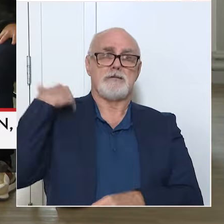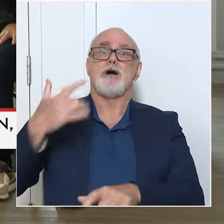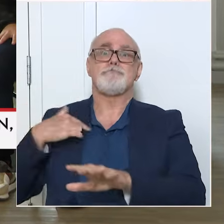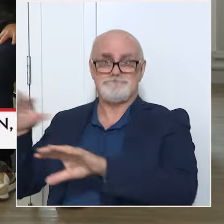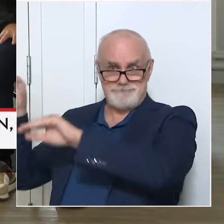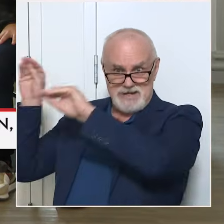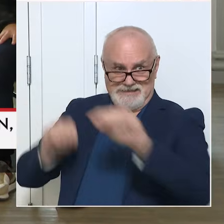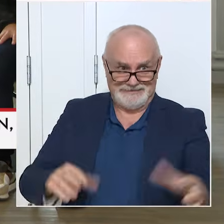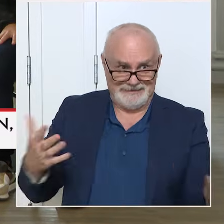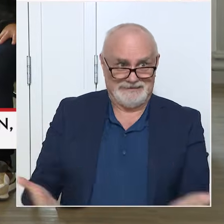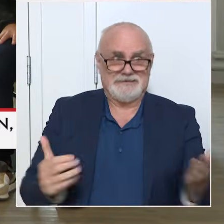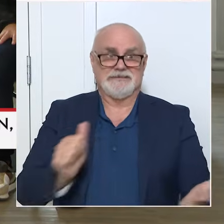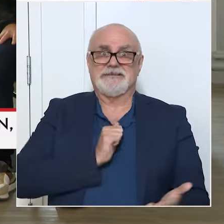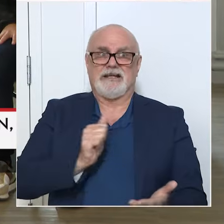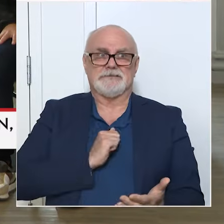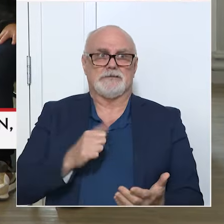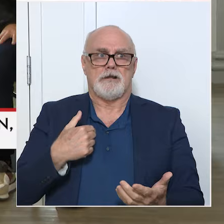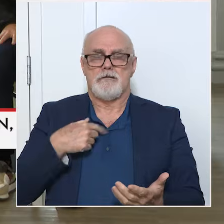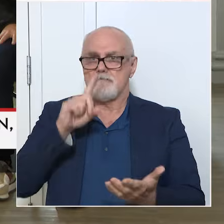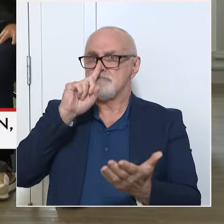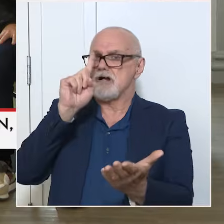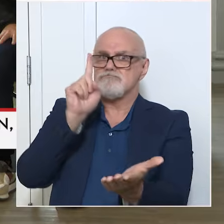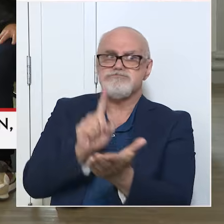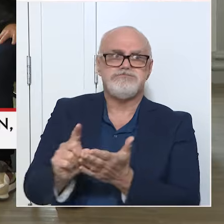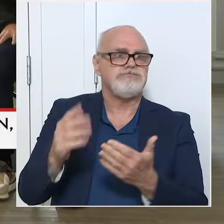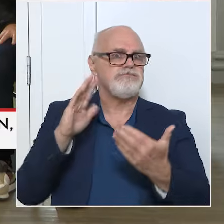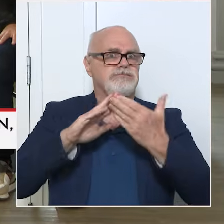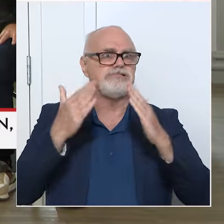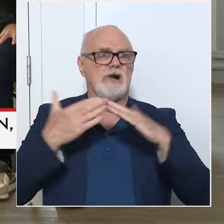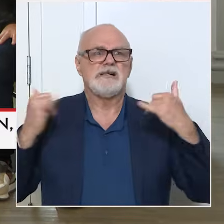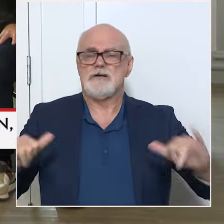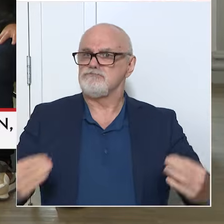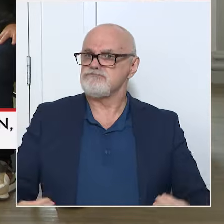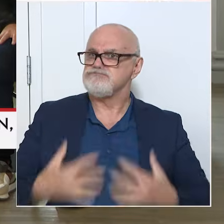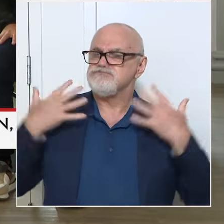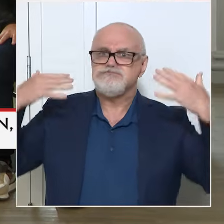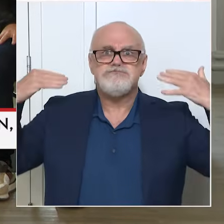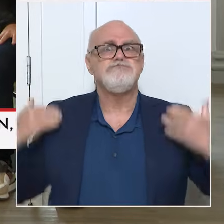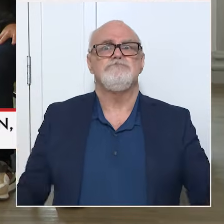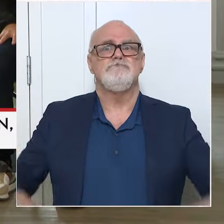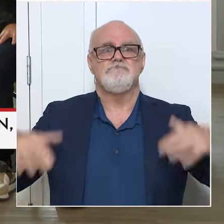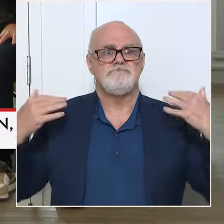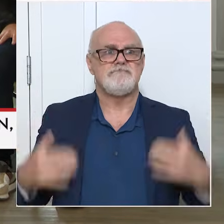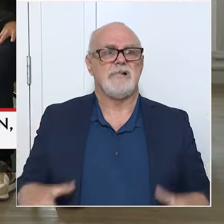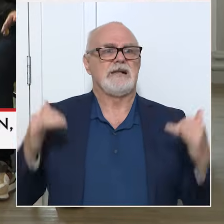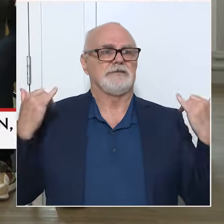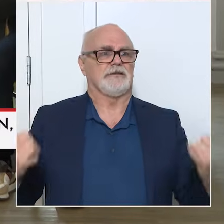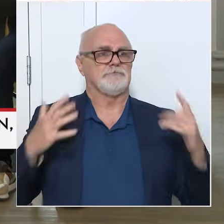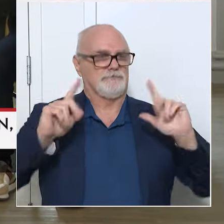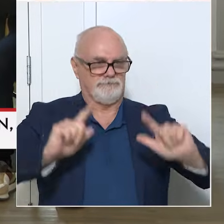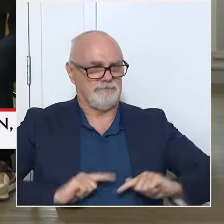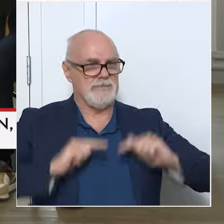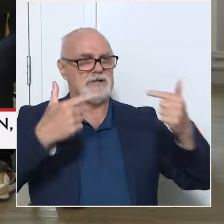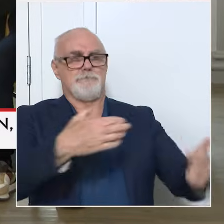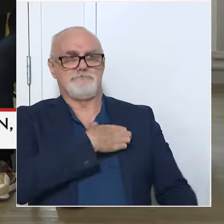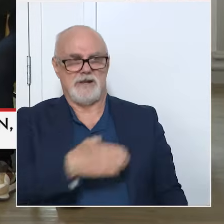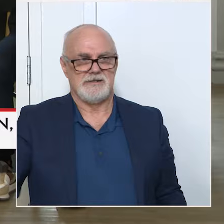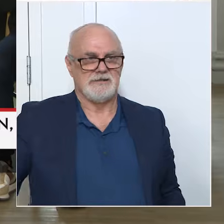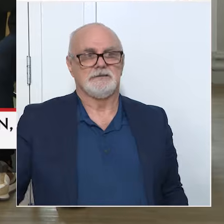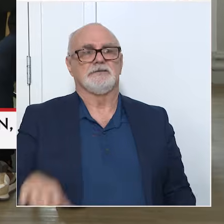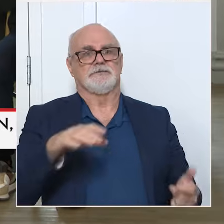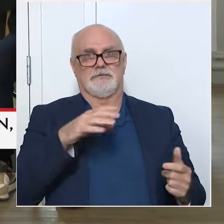to turn it over and thank Mayor Bowser for all the leadership. You're welcome.